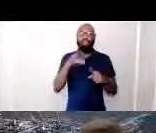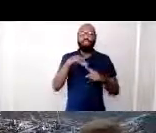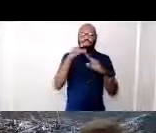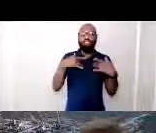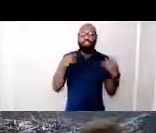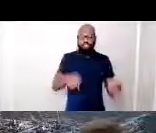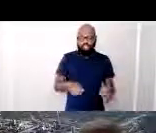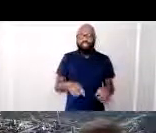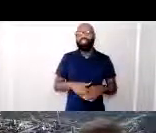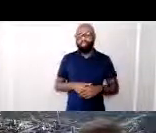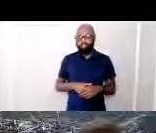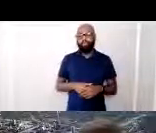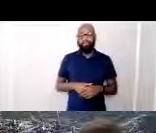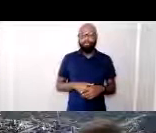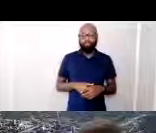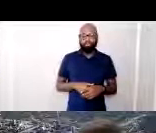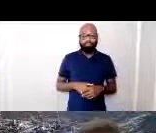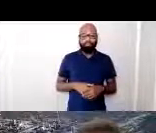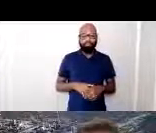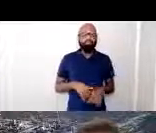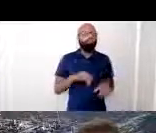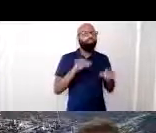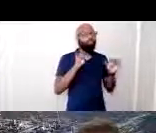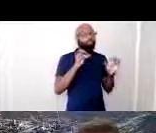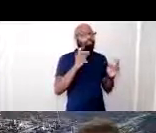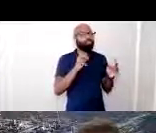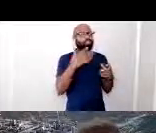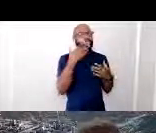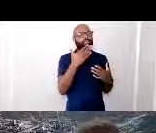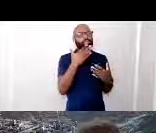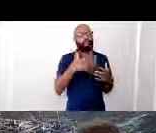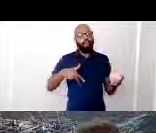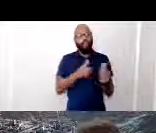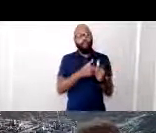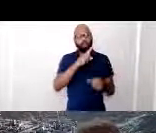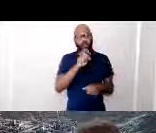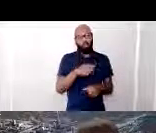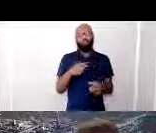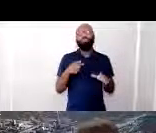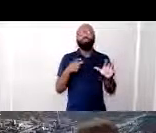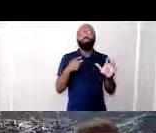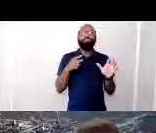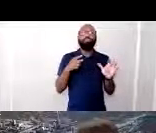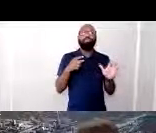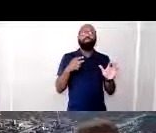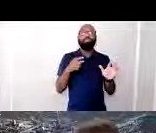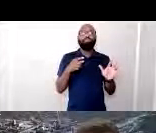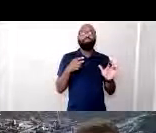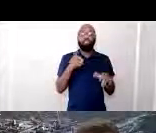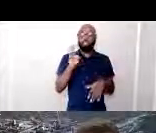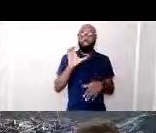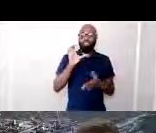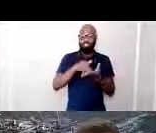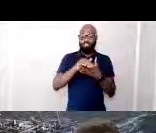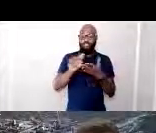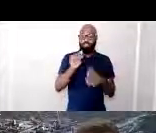show wagon. So then thank you. So then I guess my follow up there is, if you take this, so this 600K,